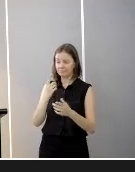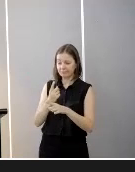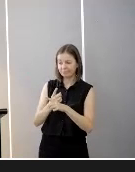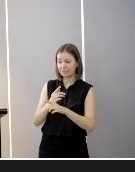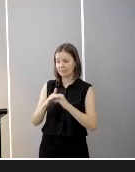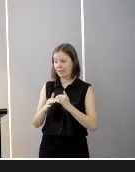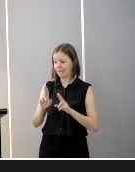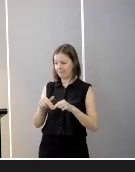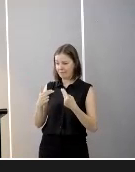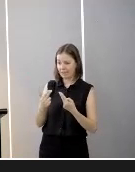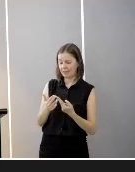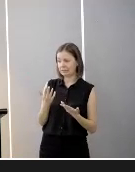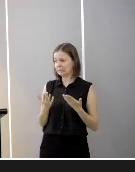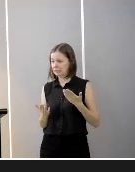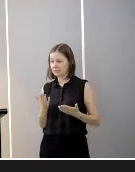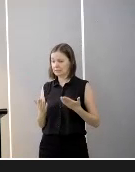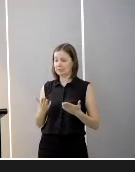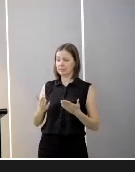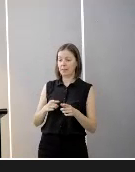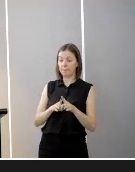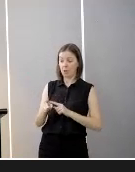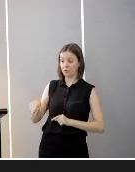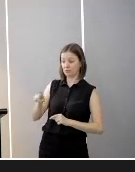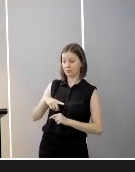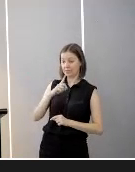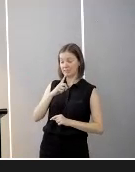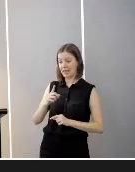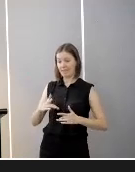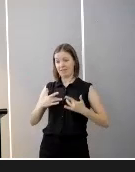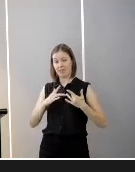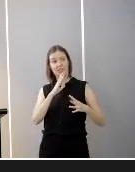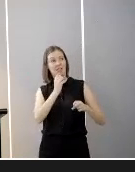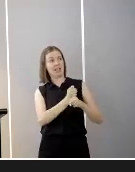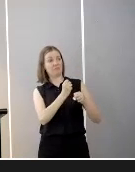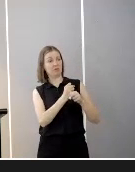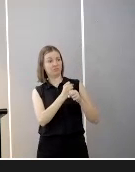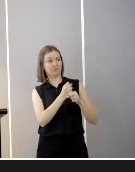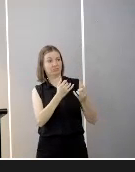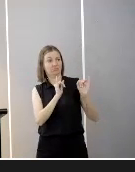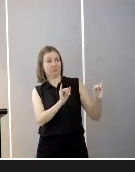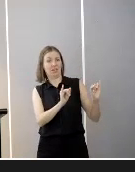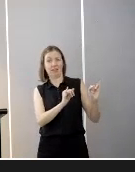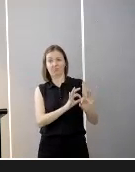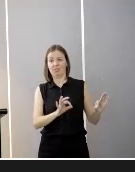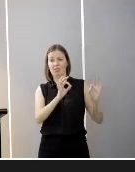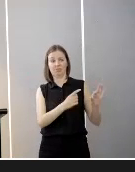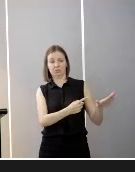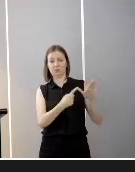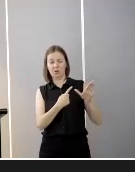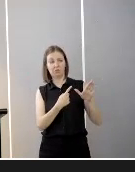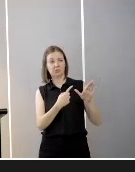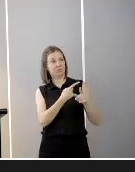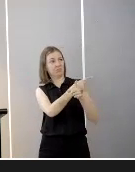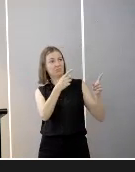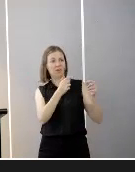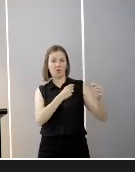being threatened. Most saying that they feel like their governments have had a poor response, and that people have failed to